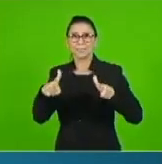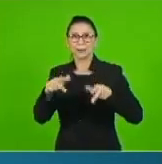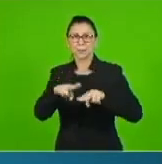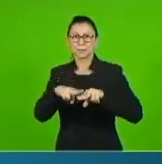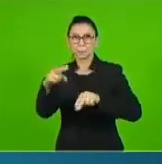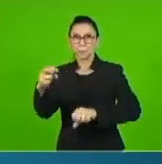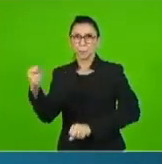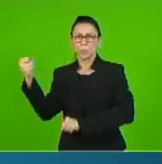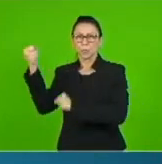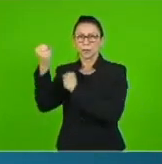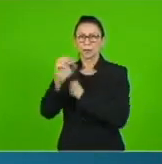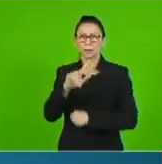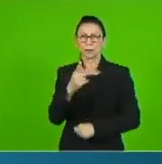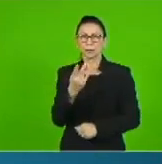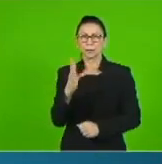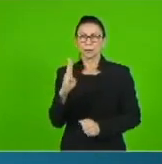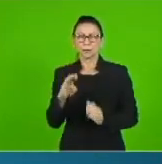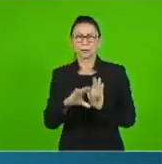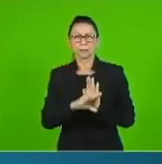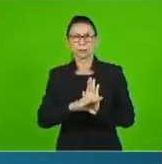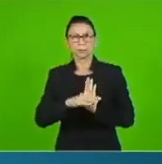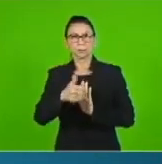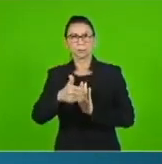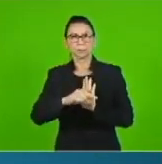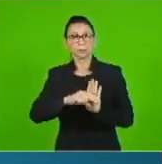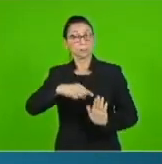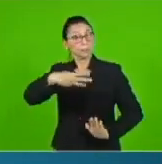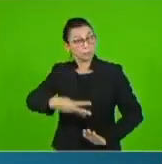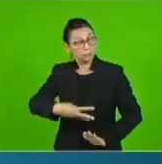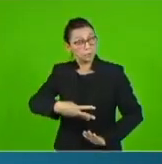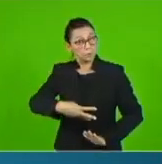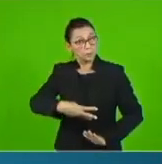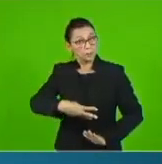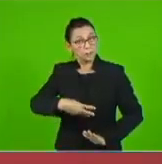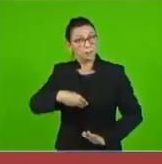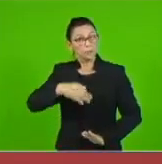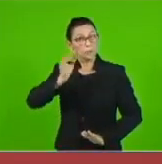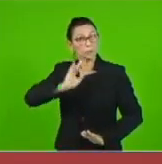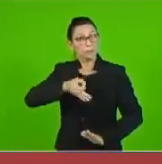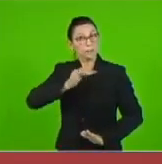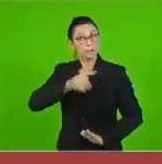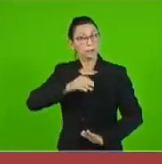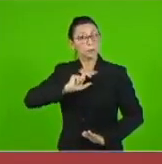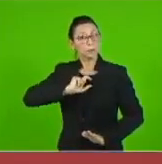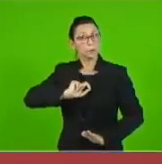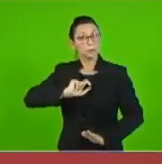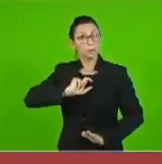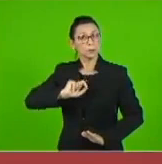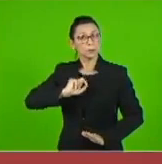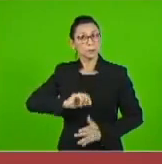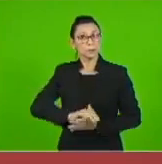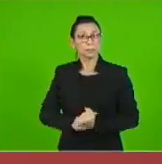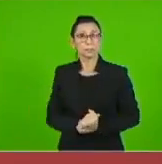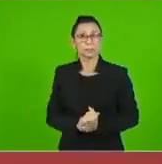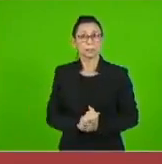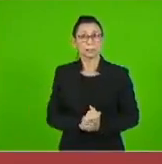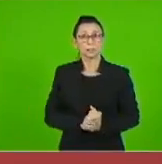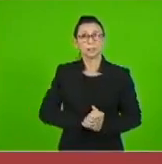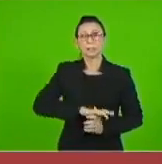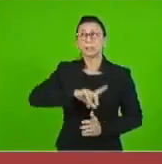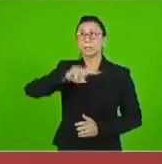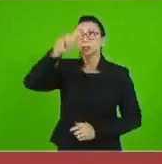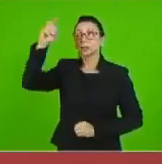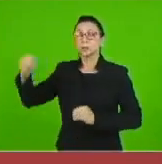power. Hebrews 3, verse 3. Knowing that man is